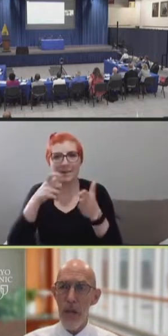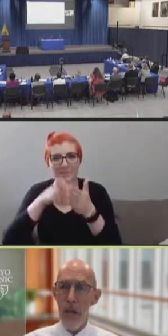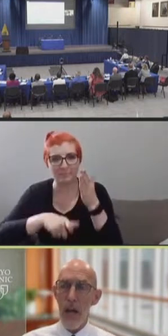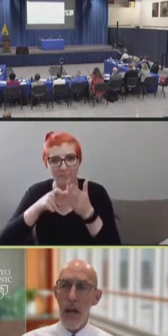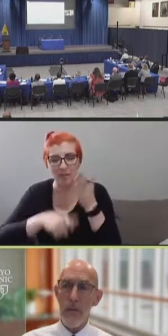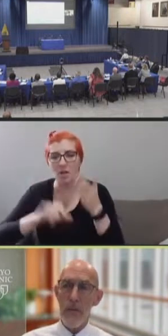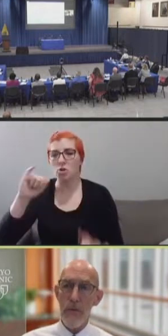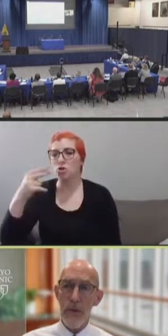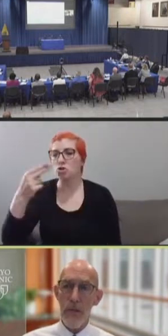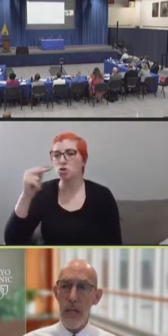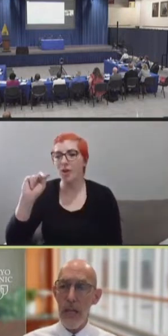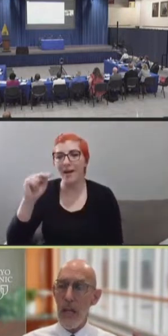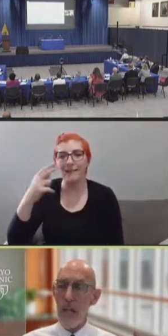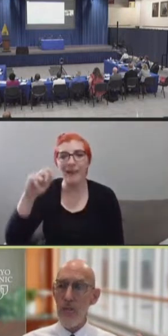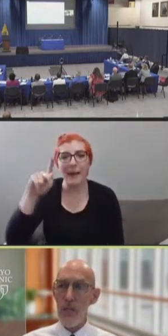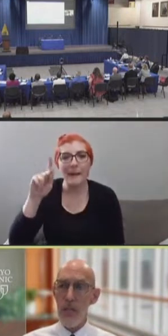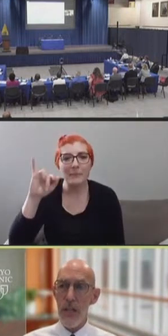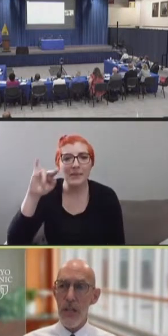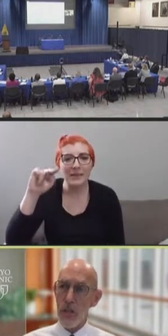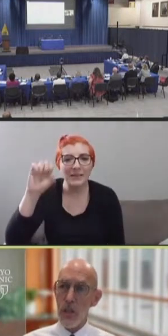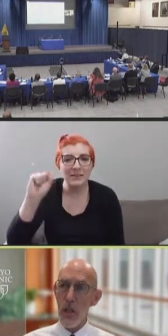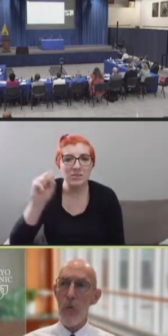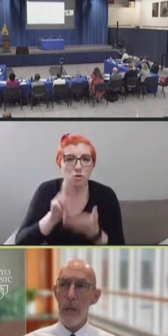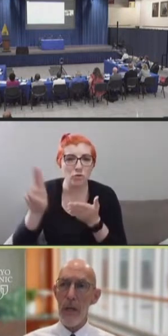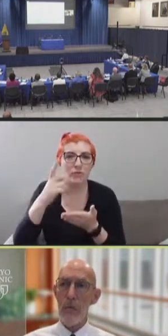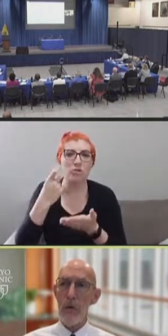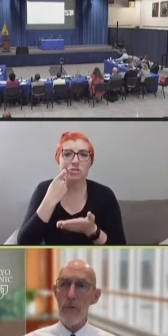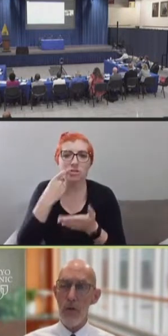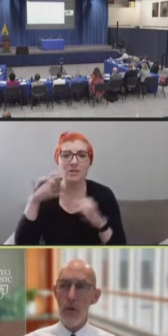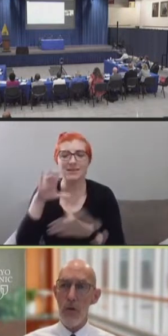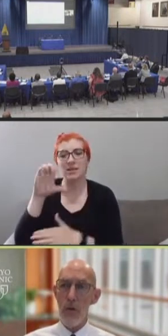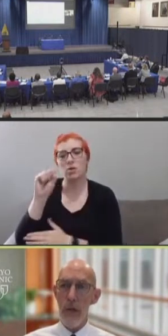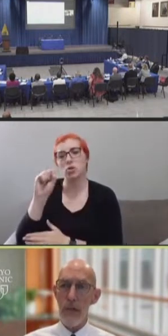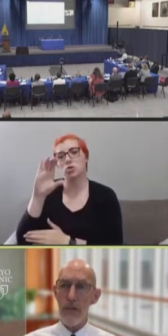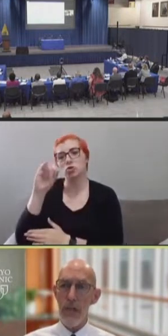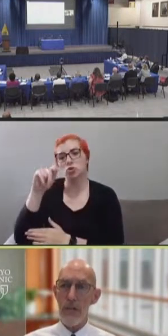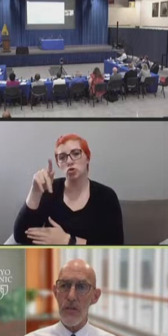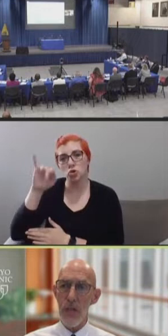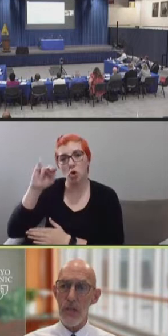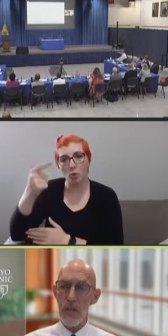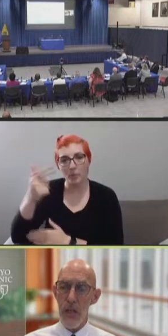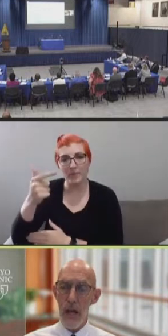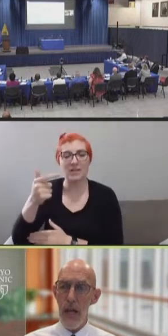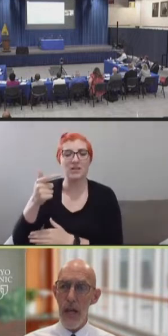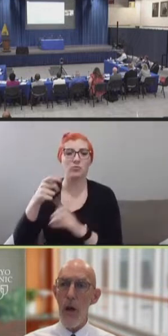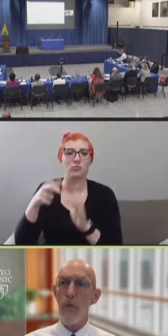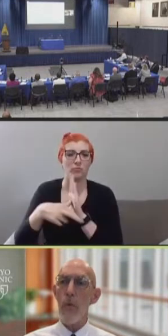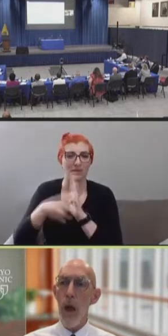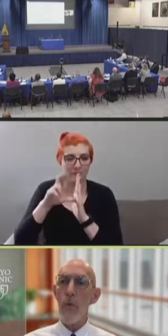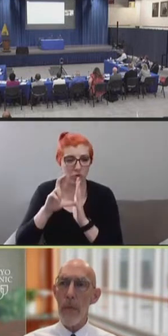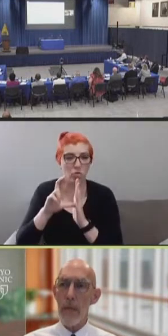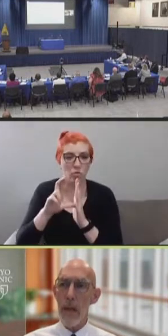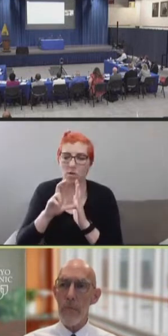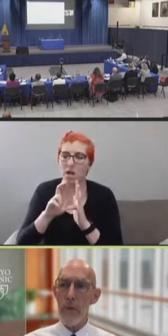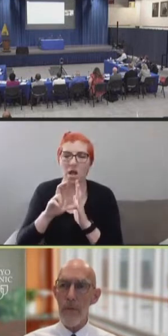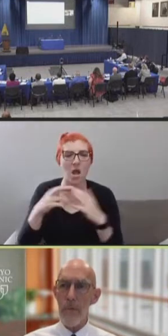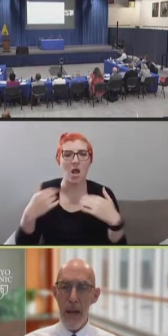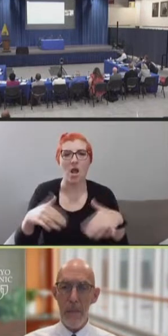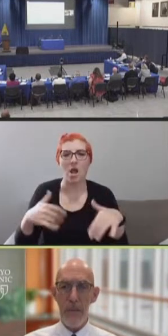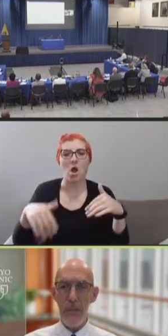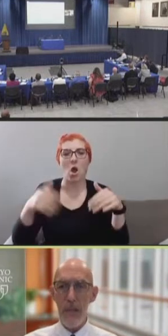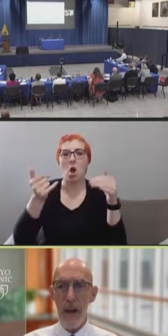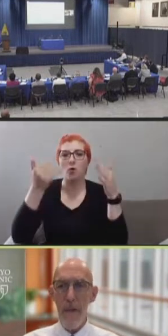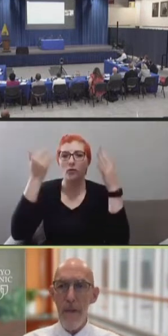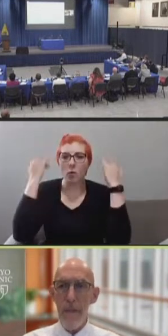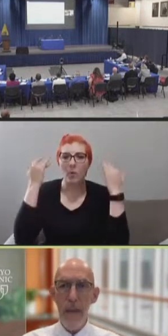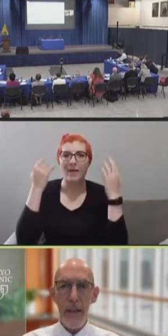Hopkins University just did a scoping review, and it's just an overwhelming number of